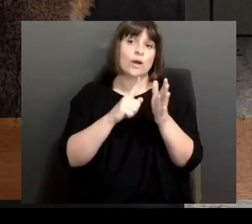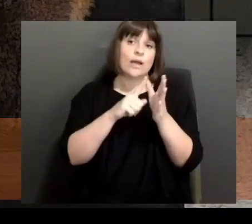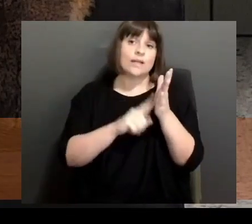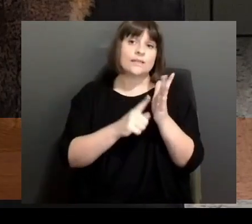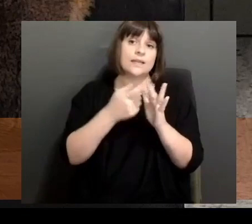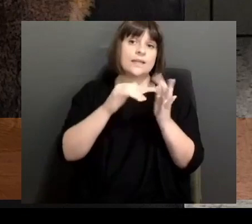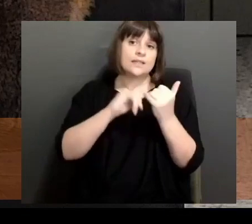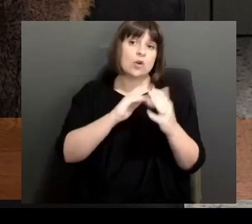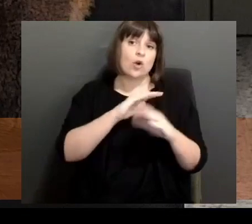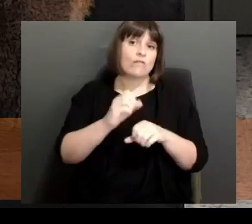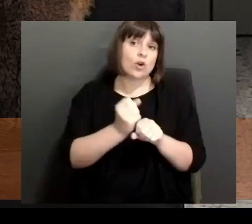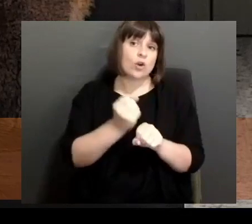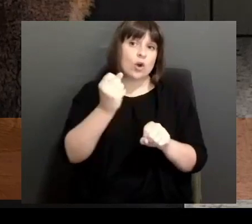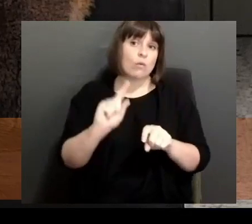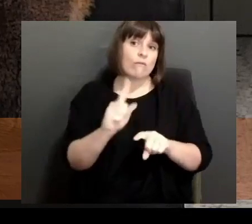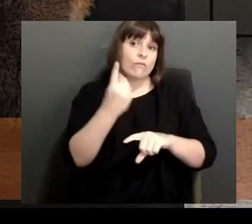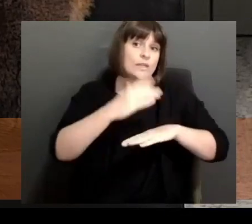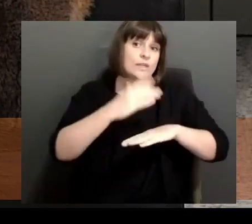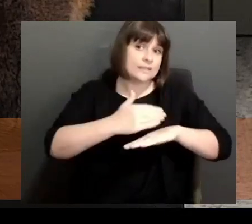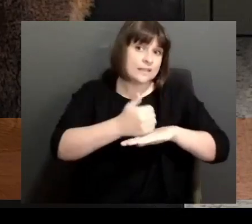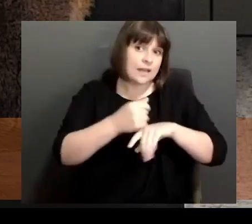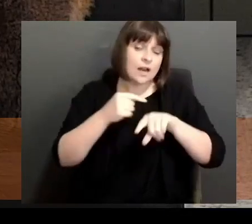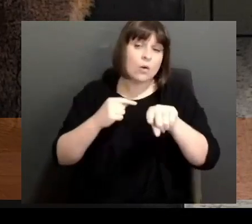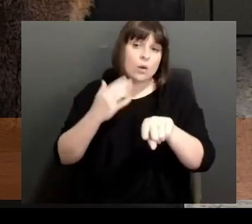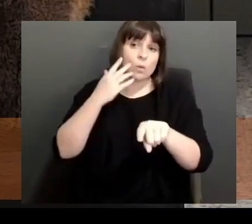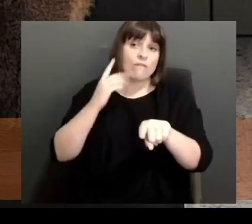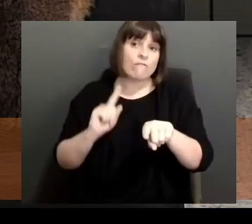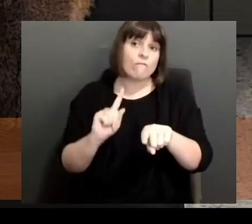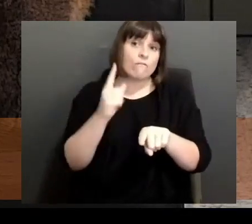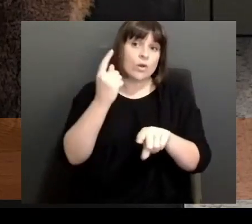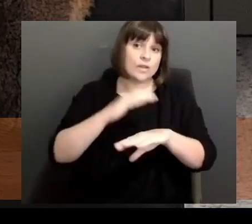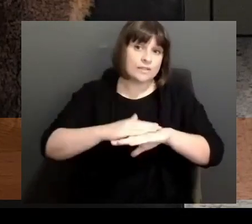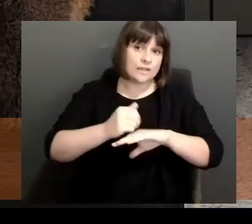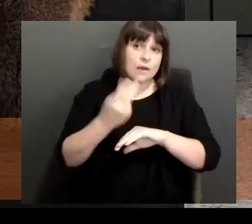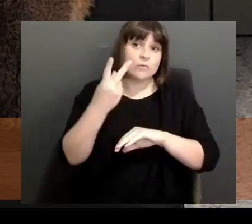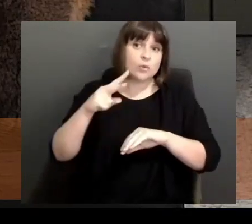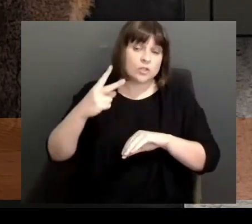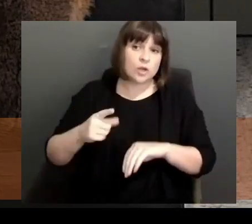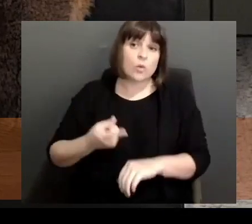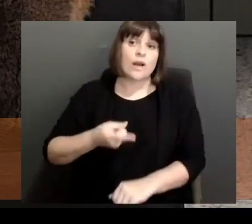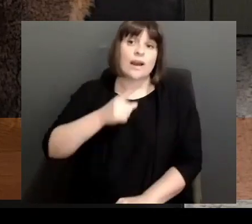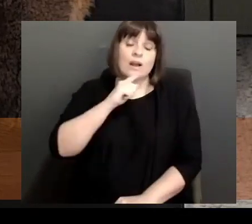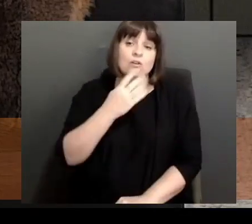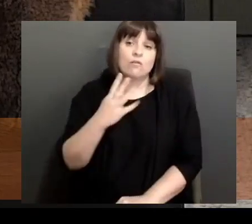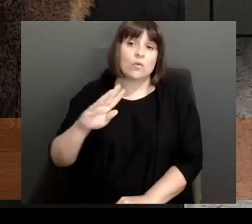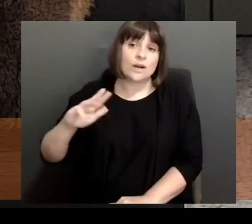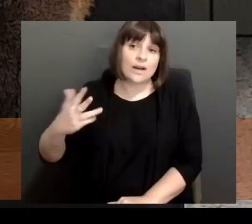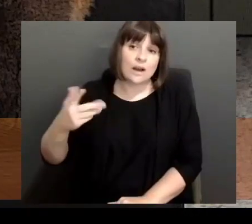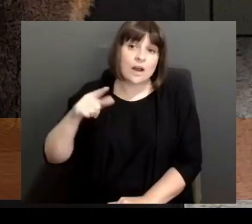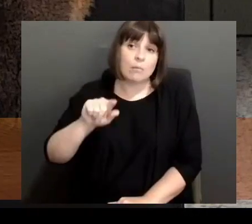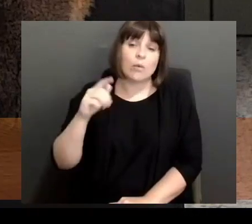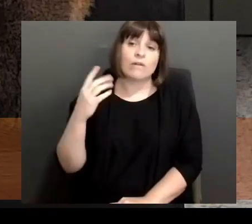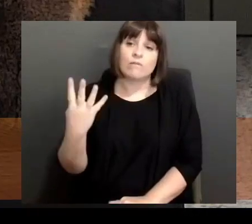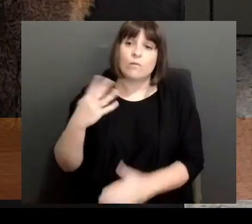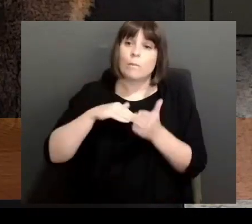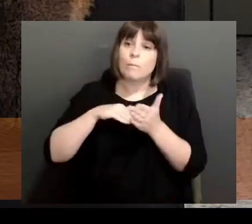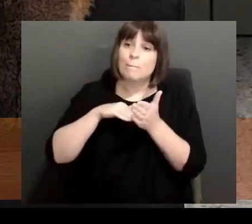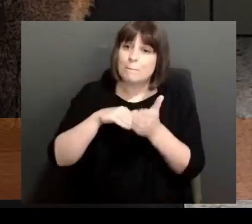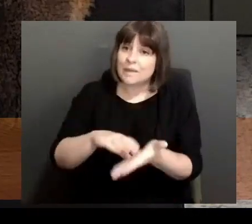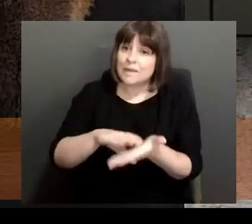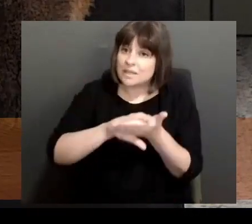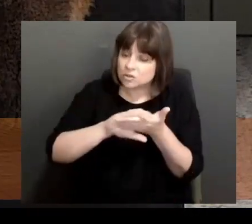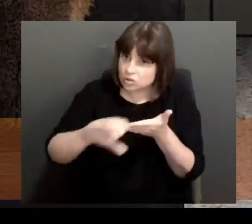So since the royalty was introduced in 2020, $149.4 million in